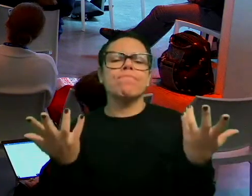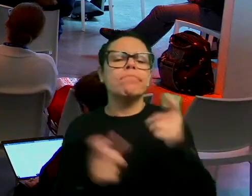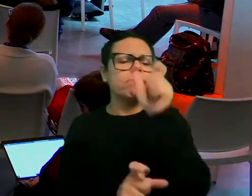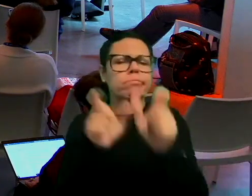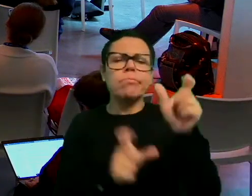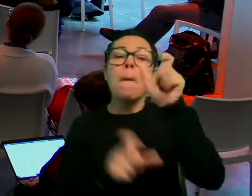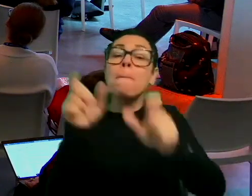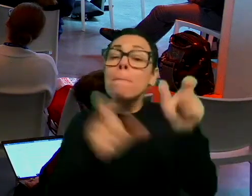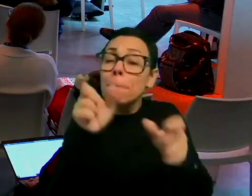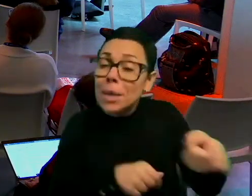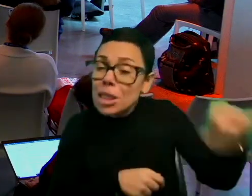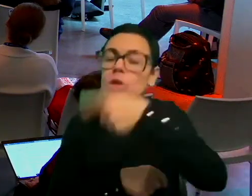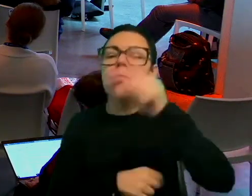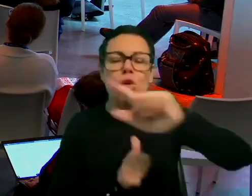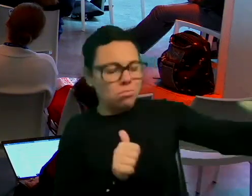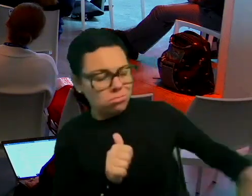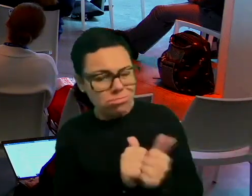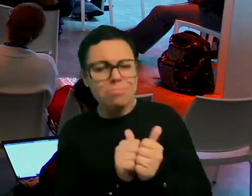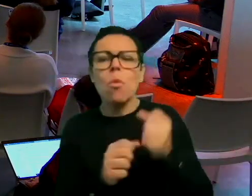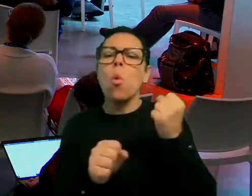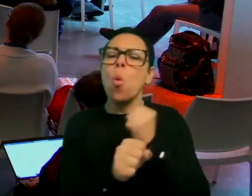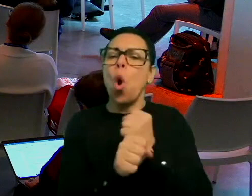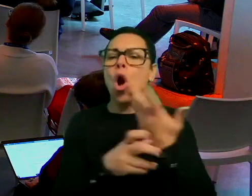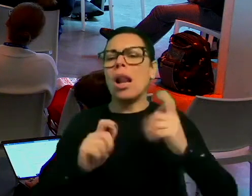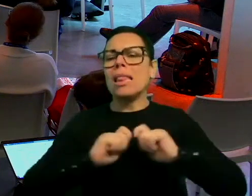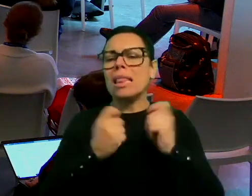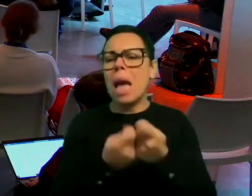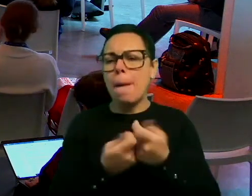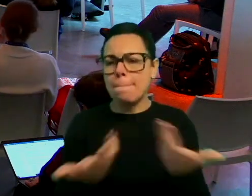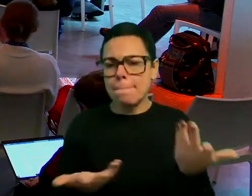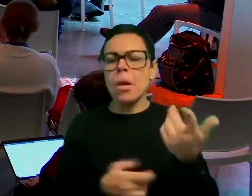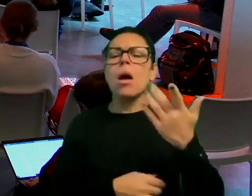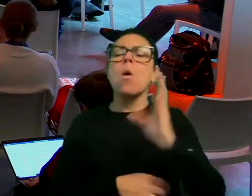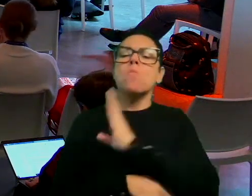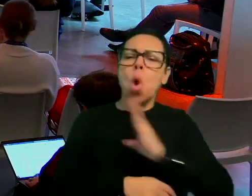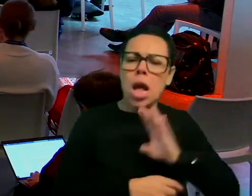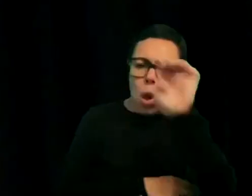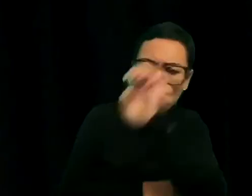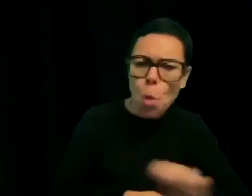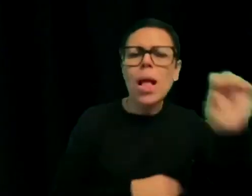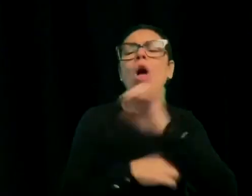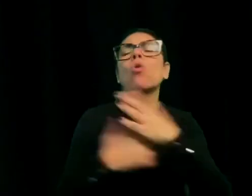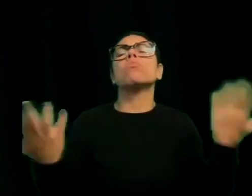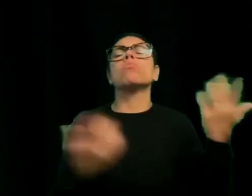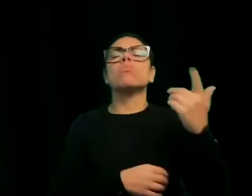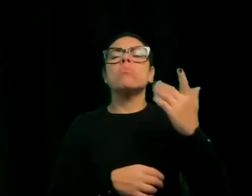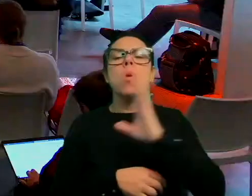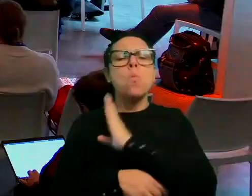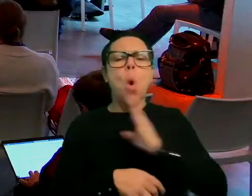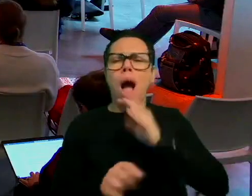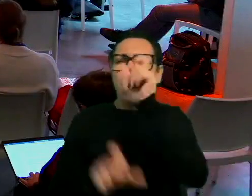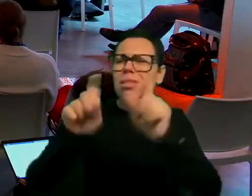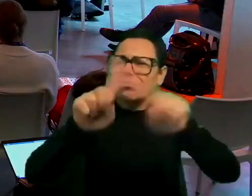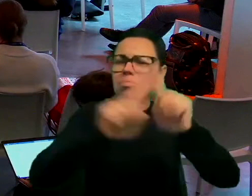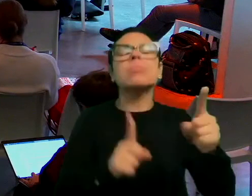EU institutions in moving forward with GRPP. Okay. So we are behind. Wonderful. And we heard there are